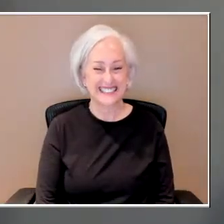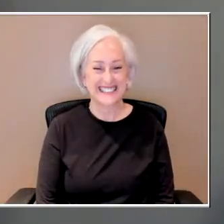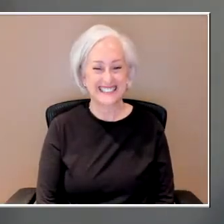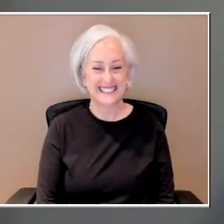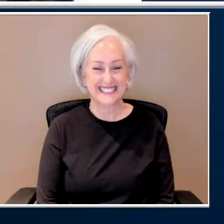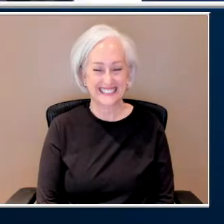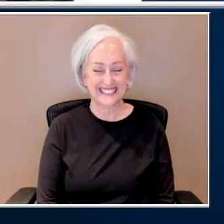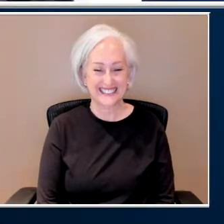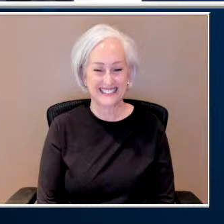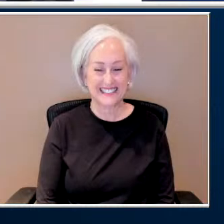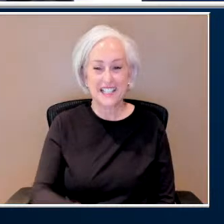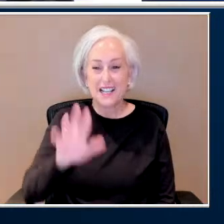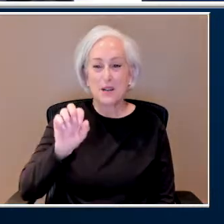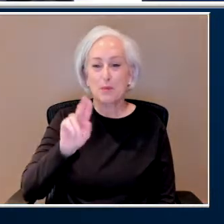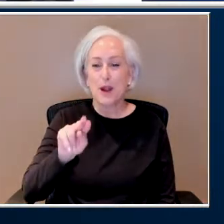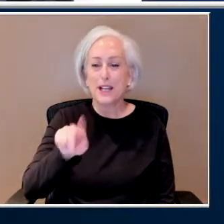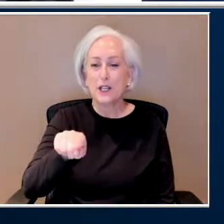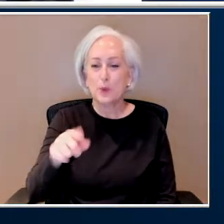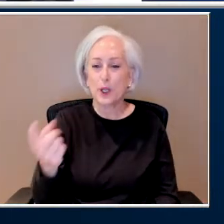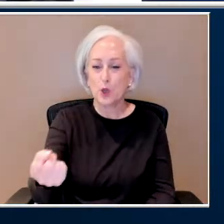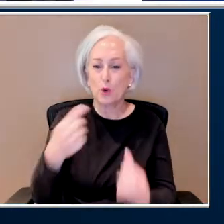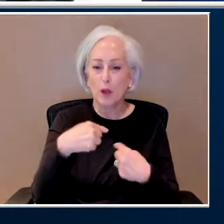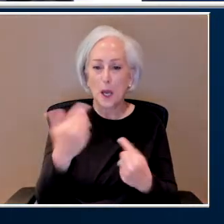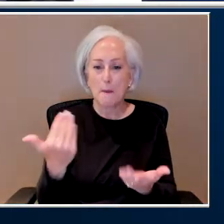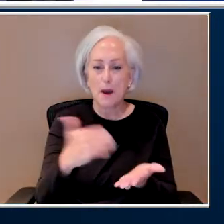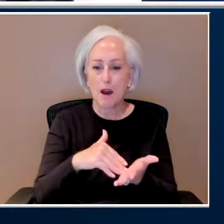Brennan, will you come back on our show again?